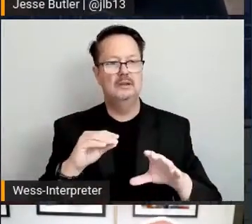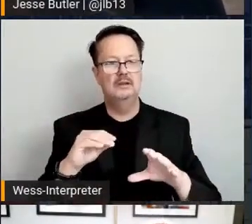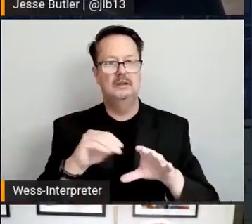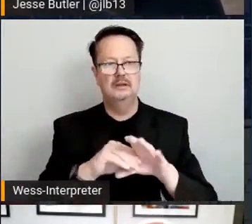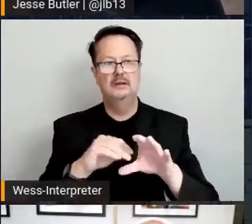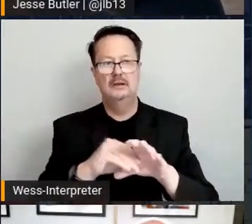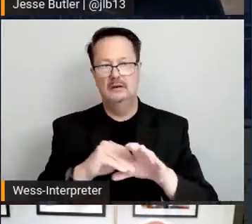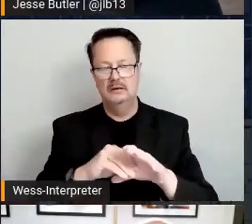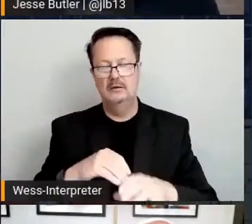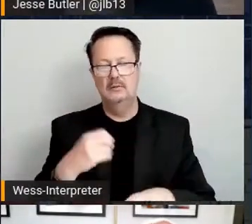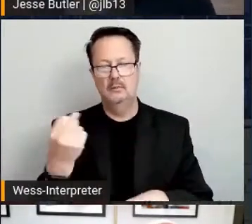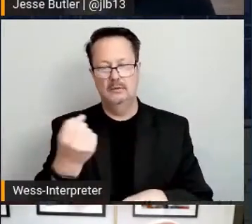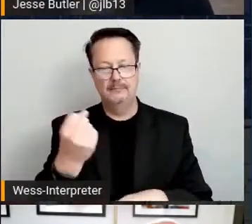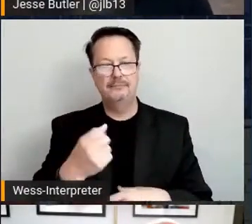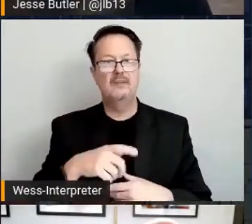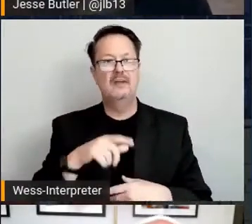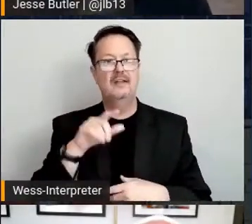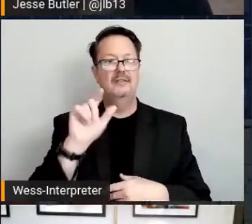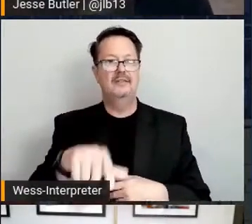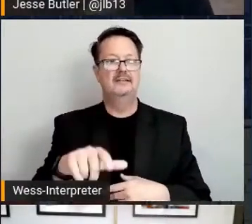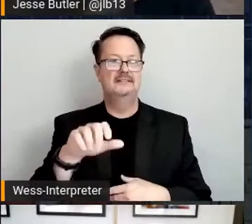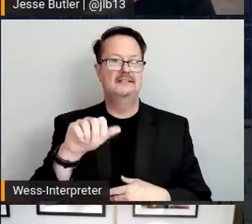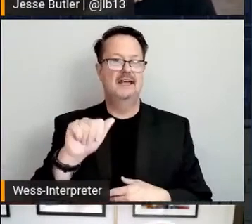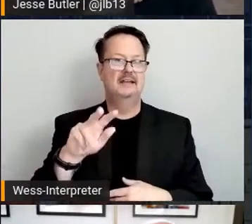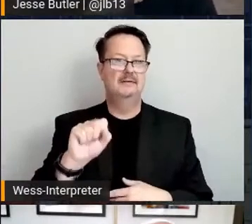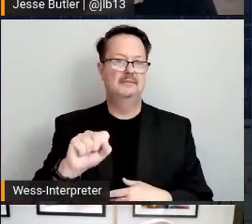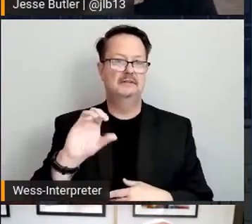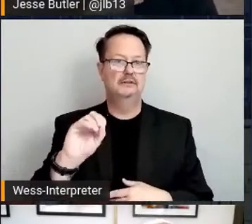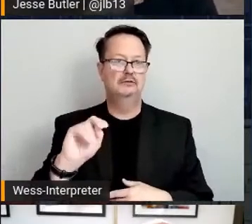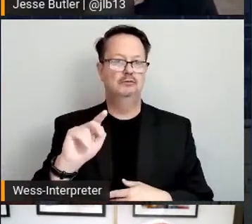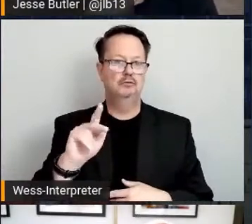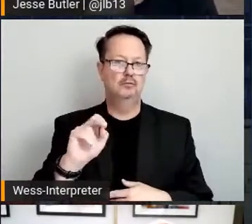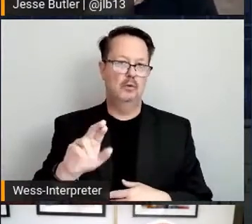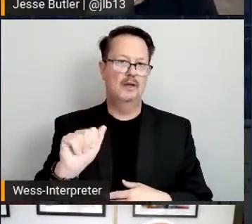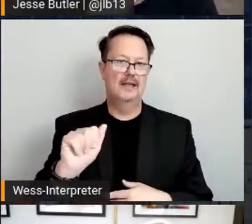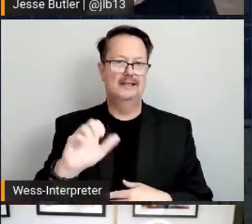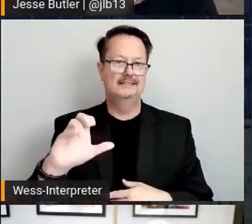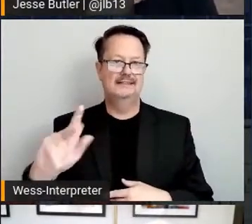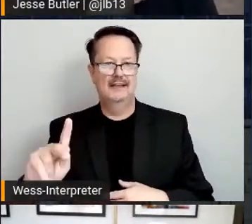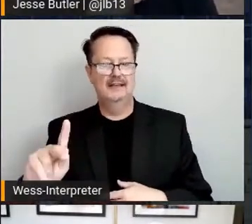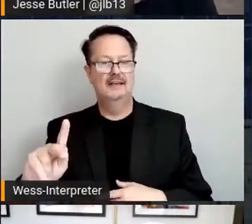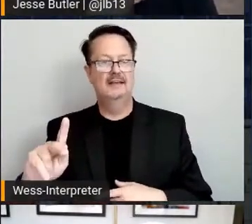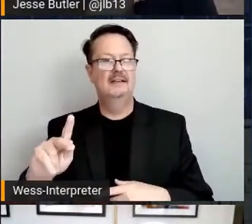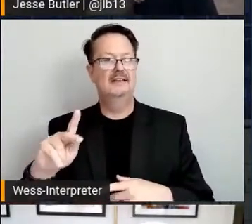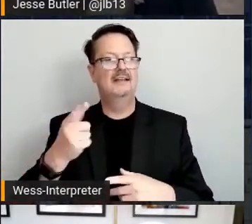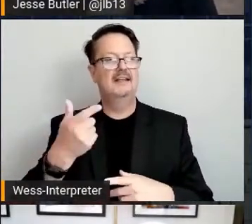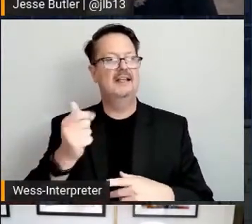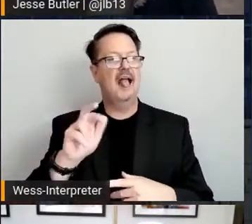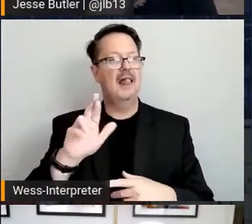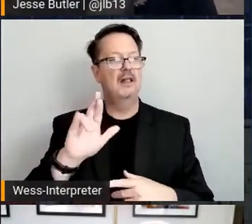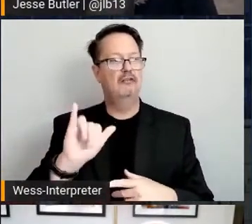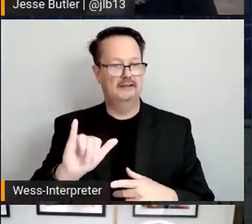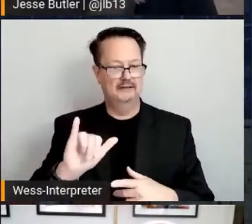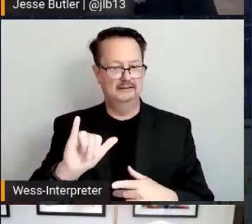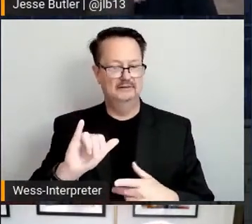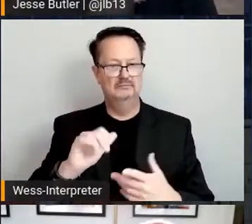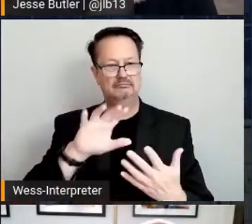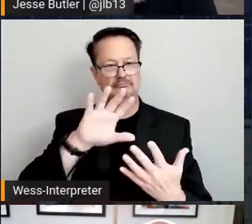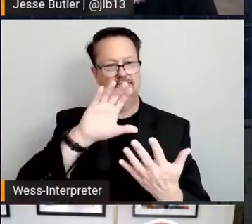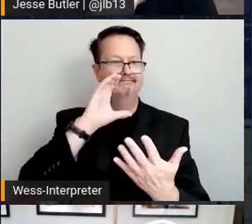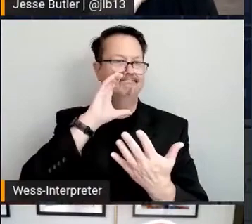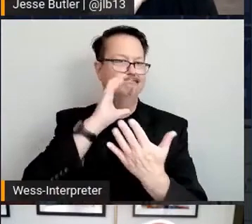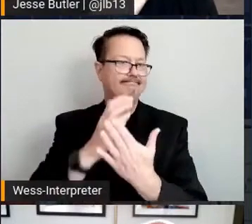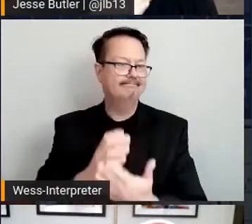ECR public AWS Controllers K8s gallery. So you see here we've got 32 separate chart